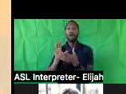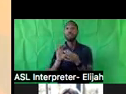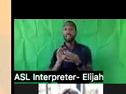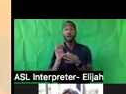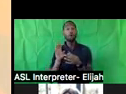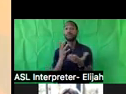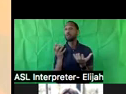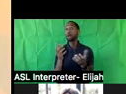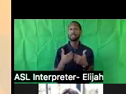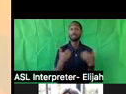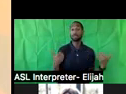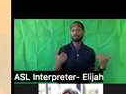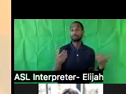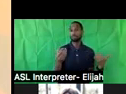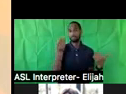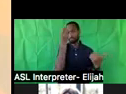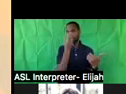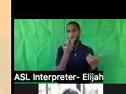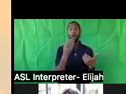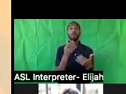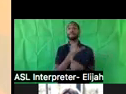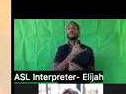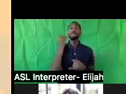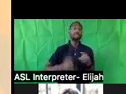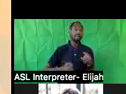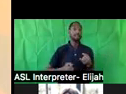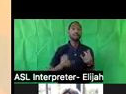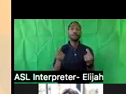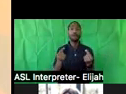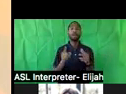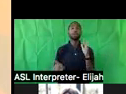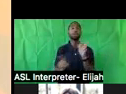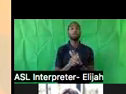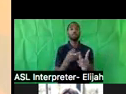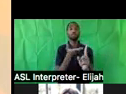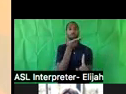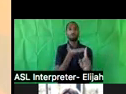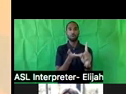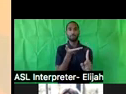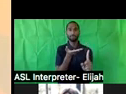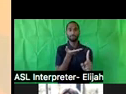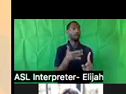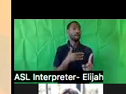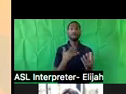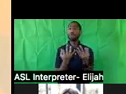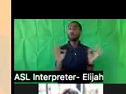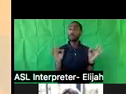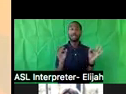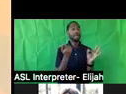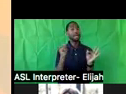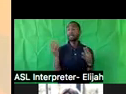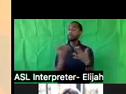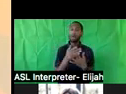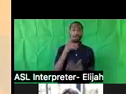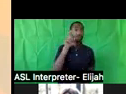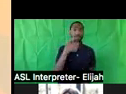breakout room. And then finally, last but not least, show up as you are. So feel free to take any additional breaks that you